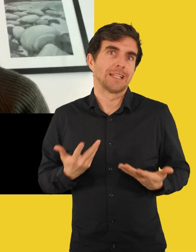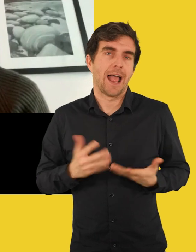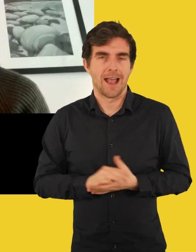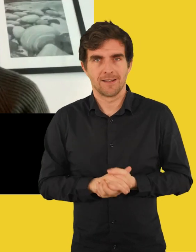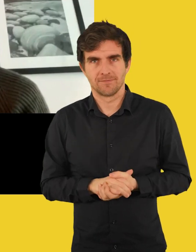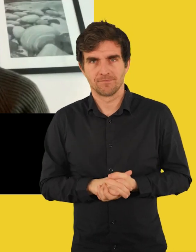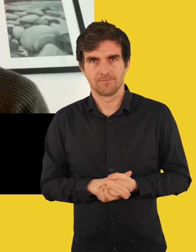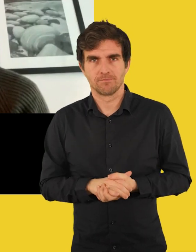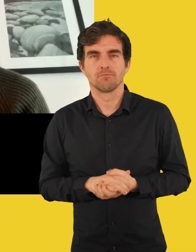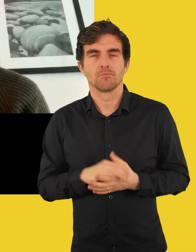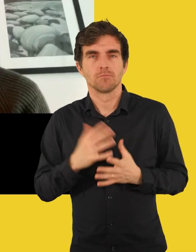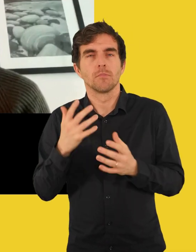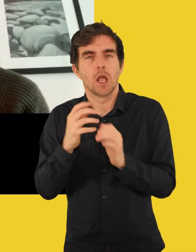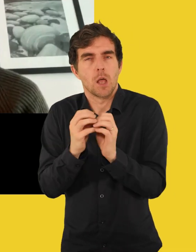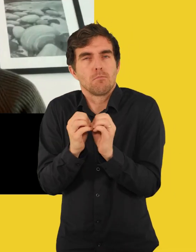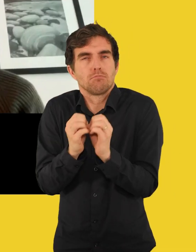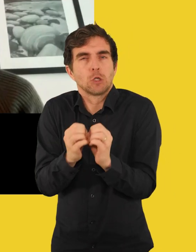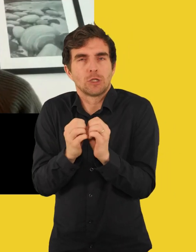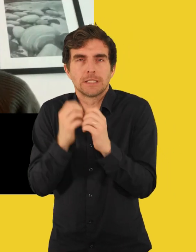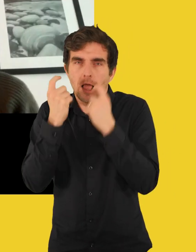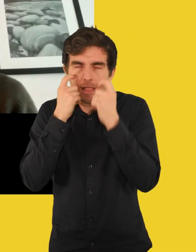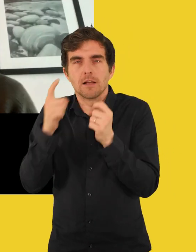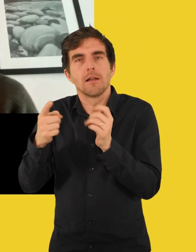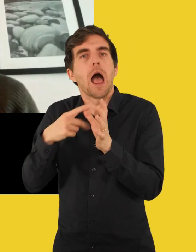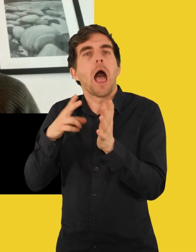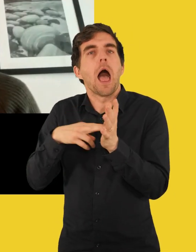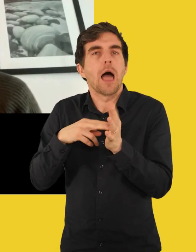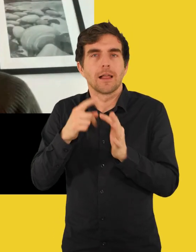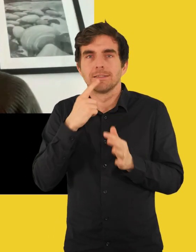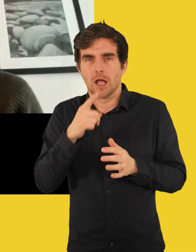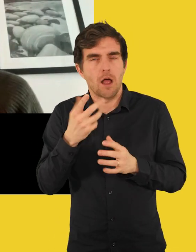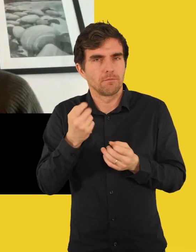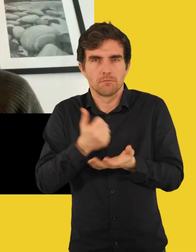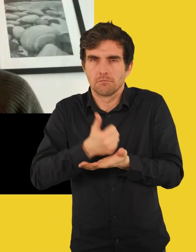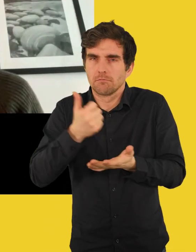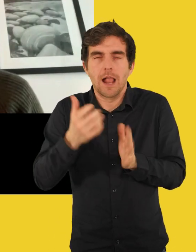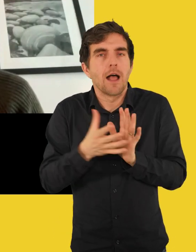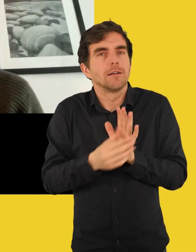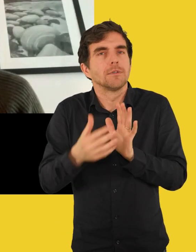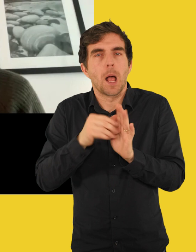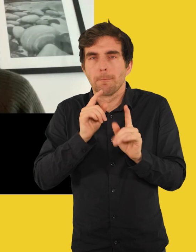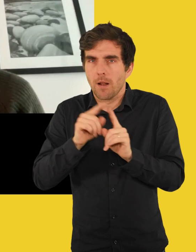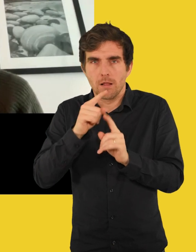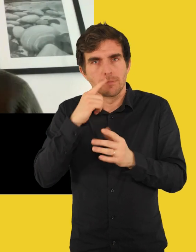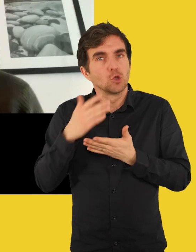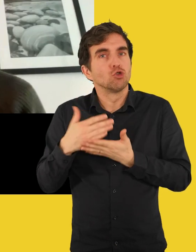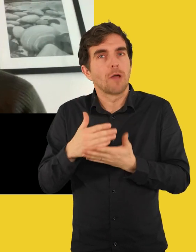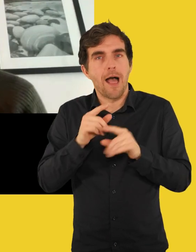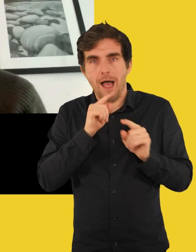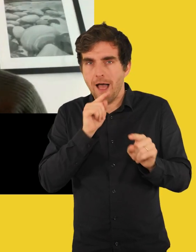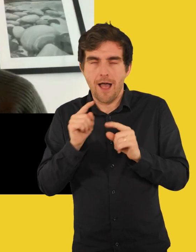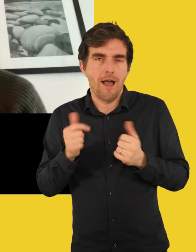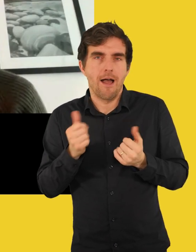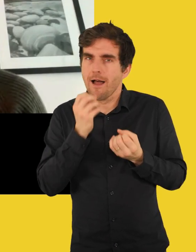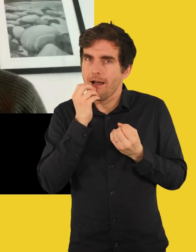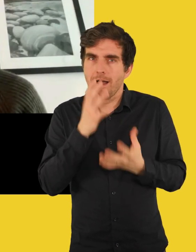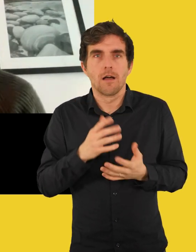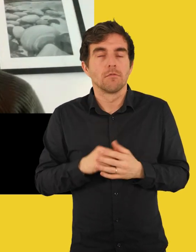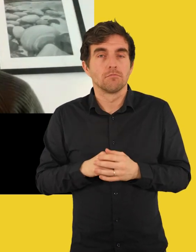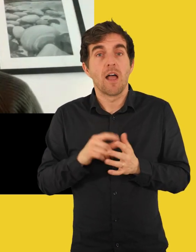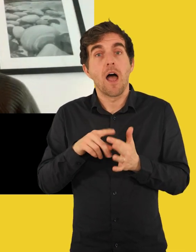that today. Anne talks about appreciative thinking, just as the brilliant examples that you've just been